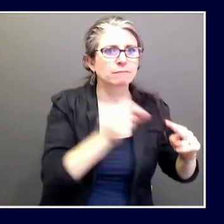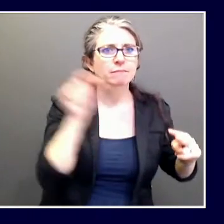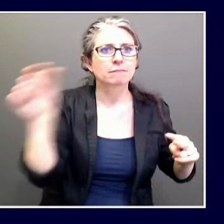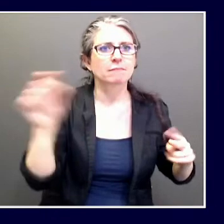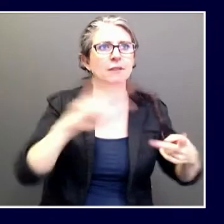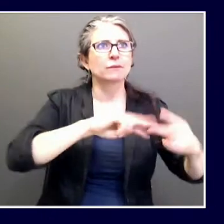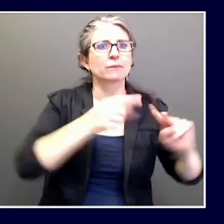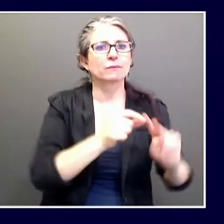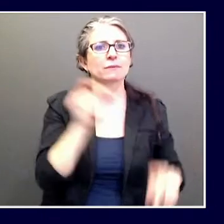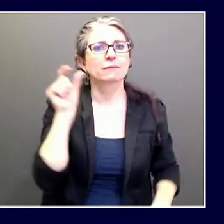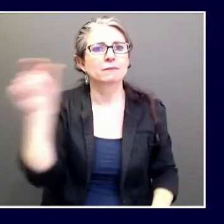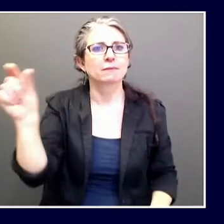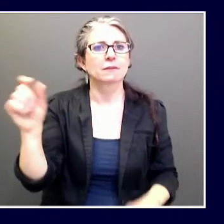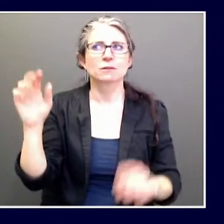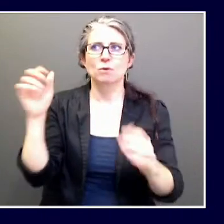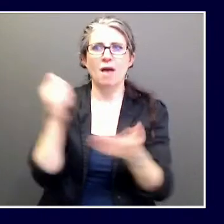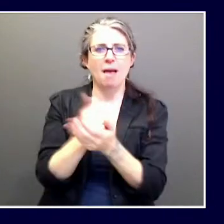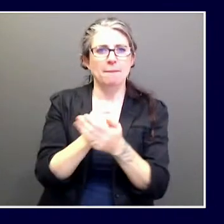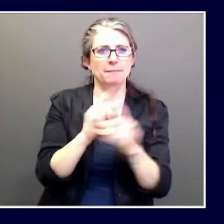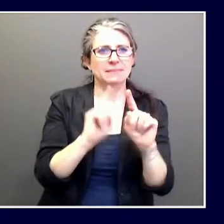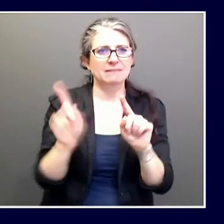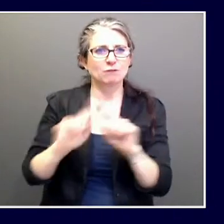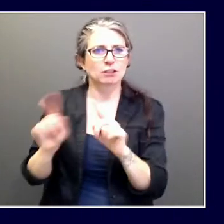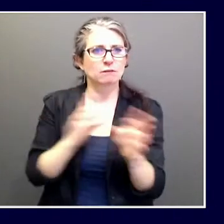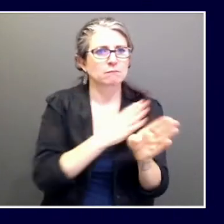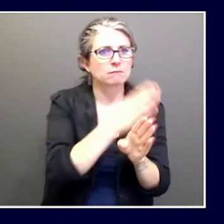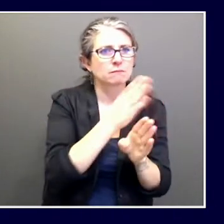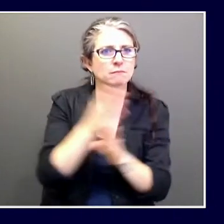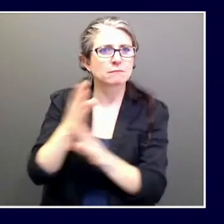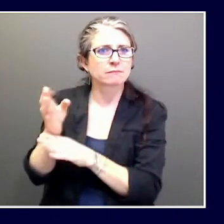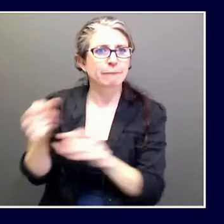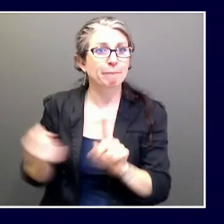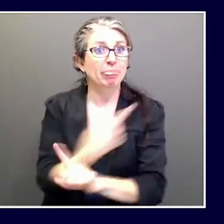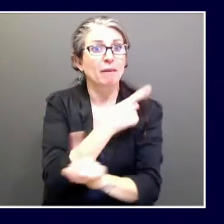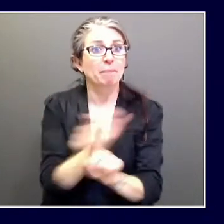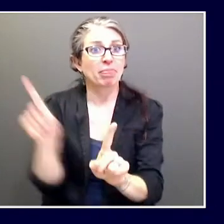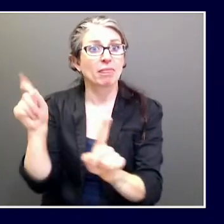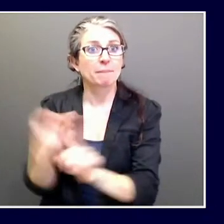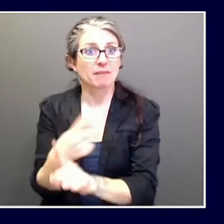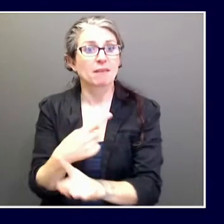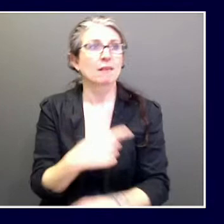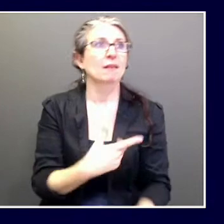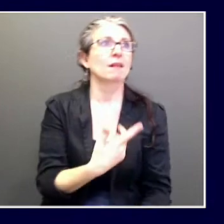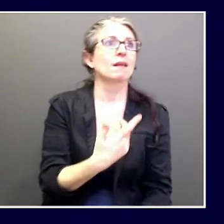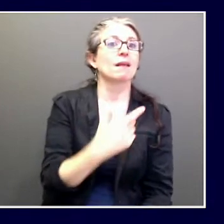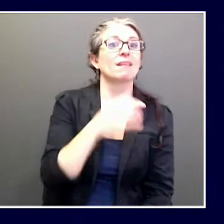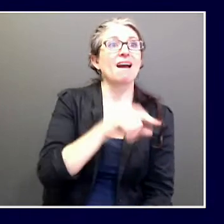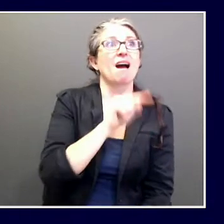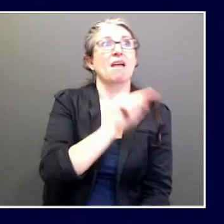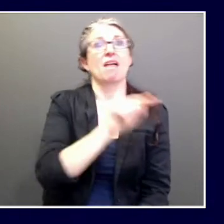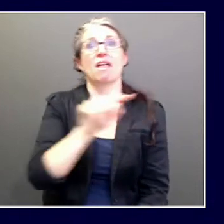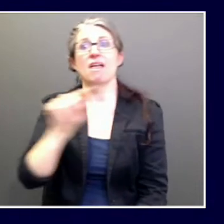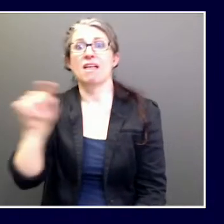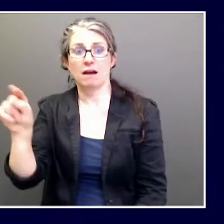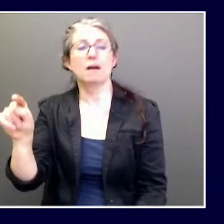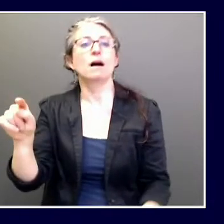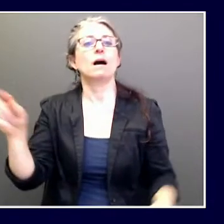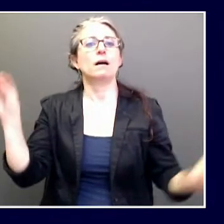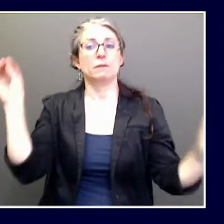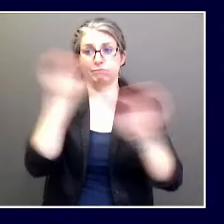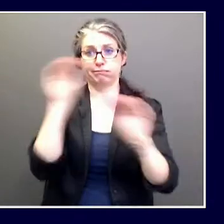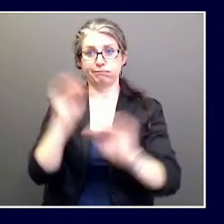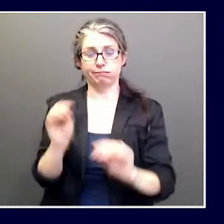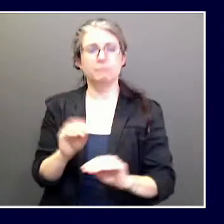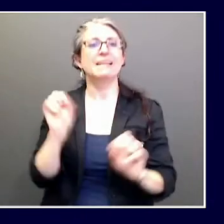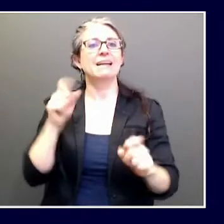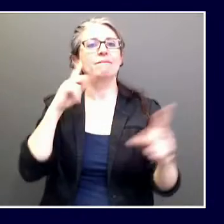our partnership with Jackson, it's not as if we have to resurrect our sequencing. It's always been